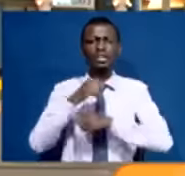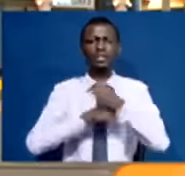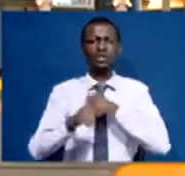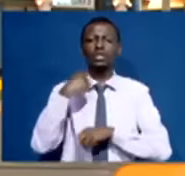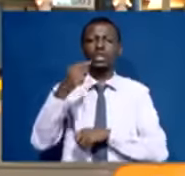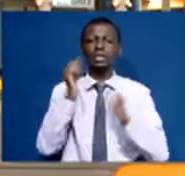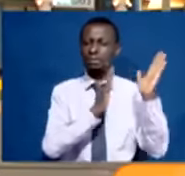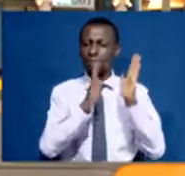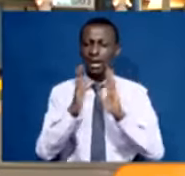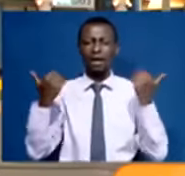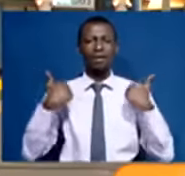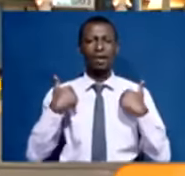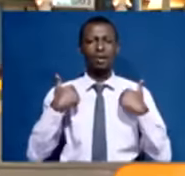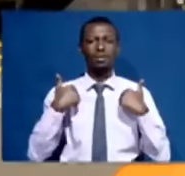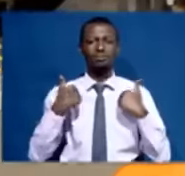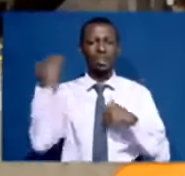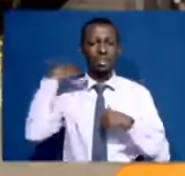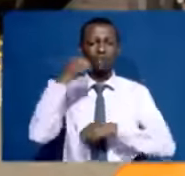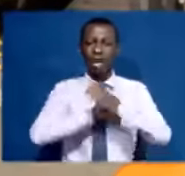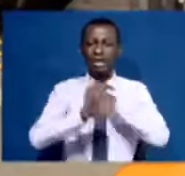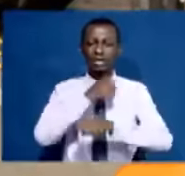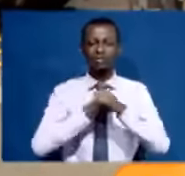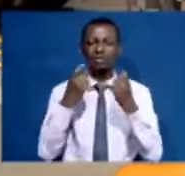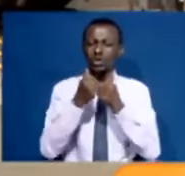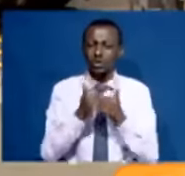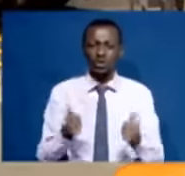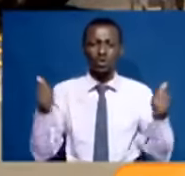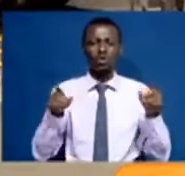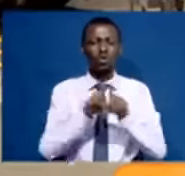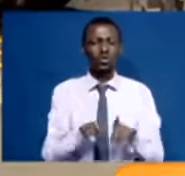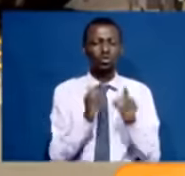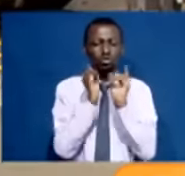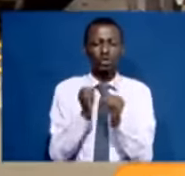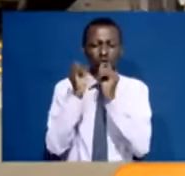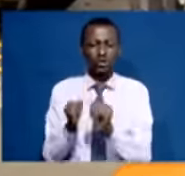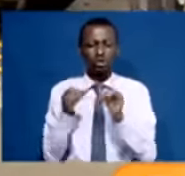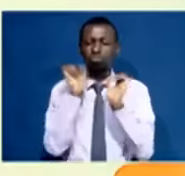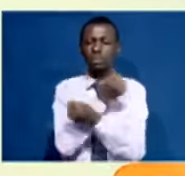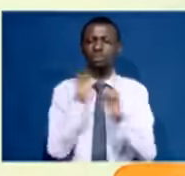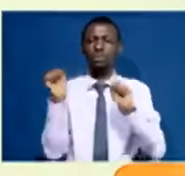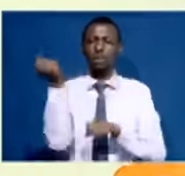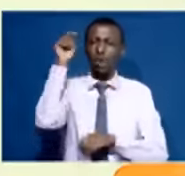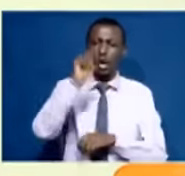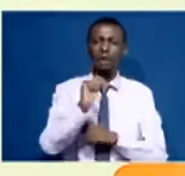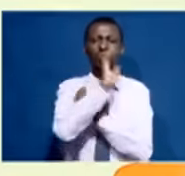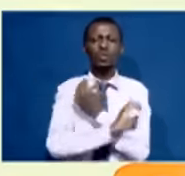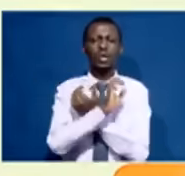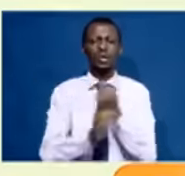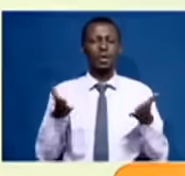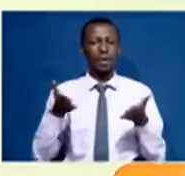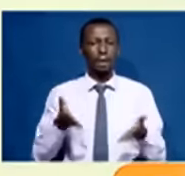and protocols to deter criminal activities and individuals from sneaking into the country. To